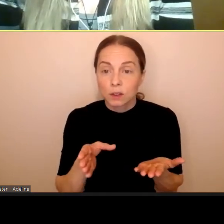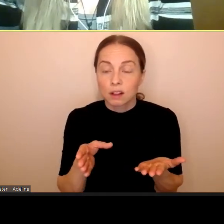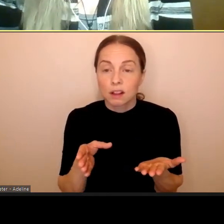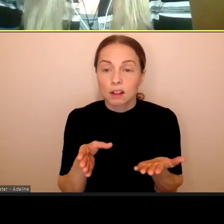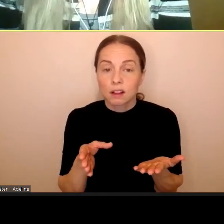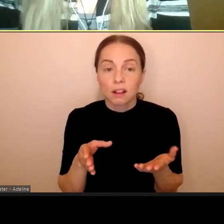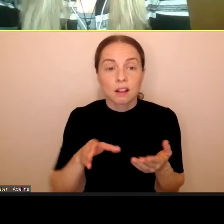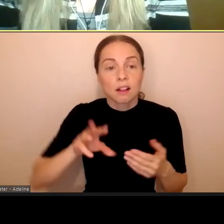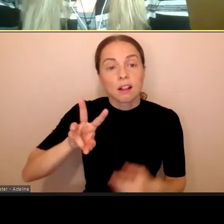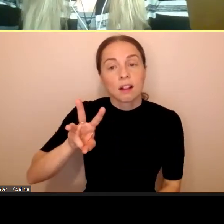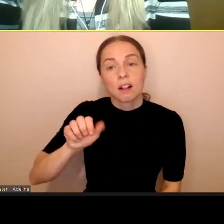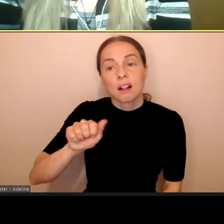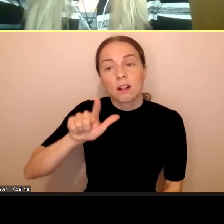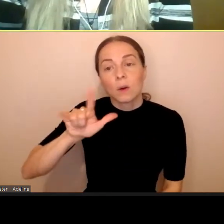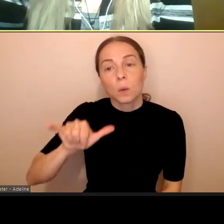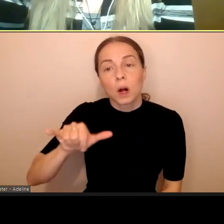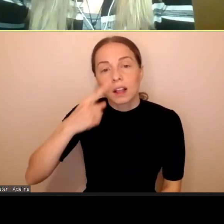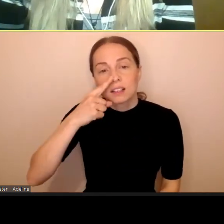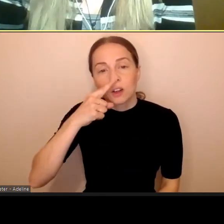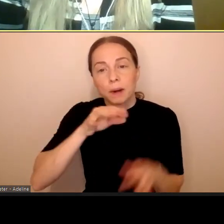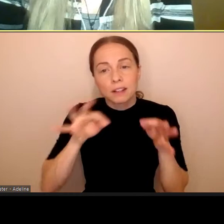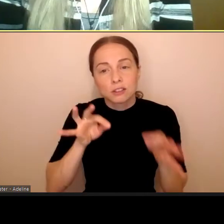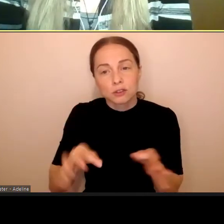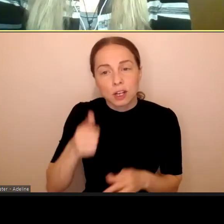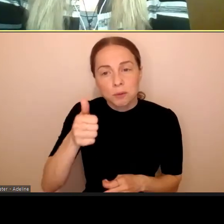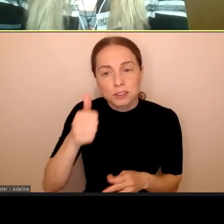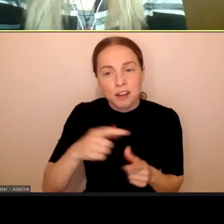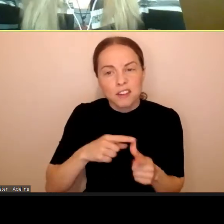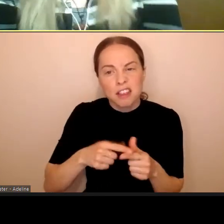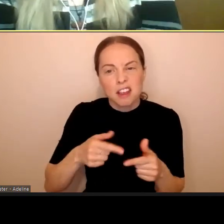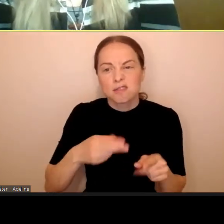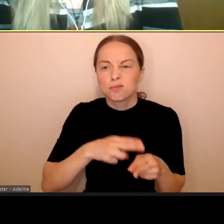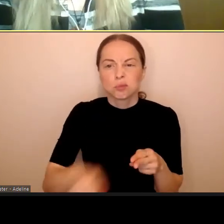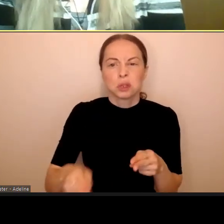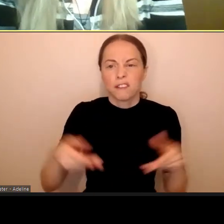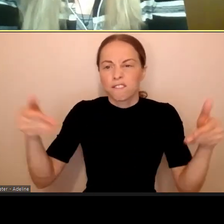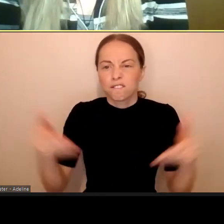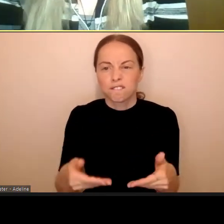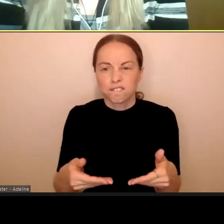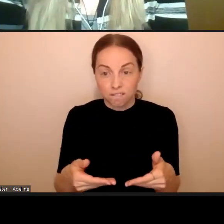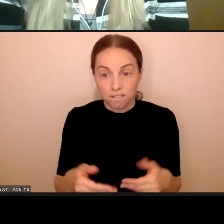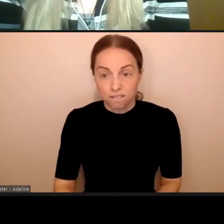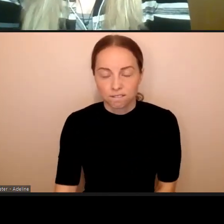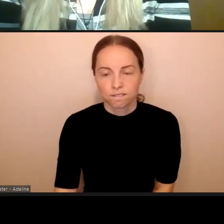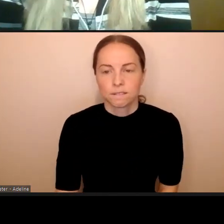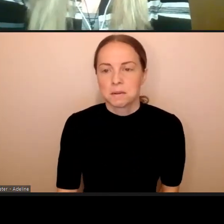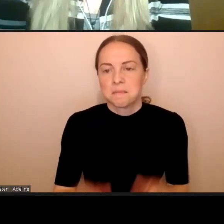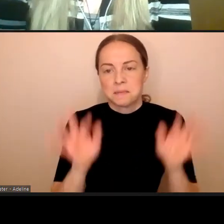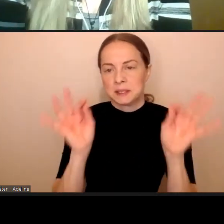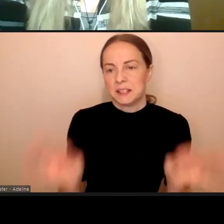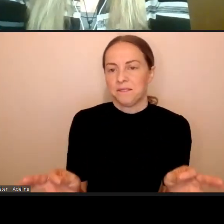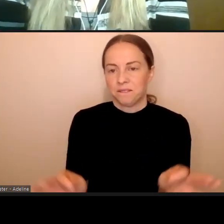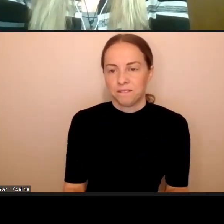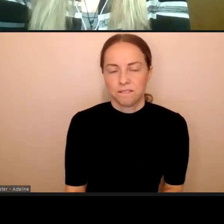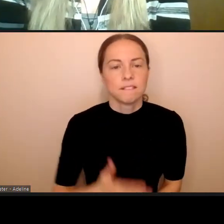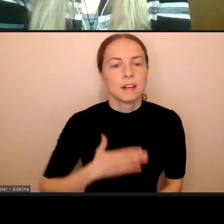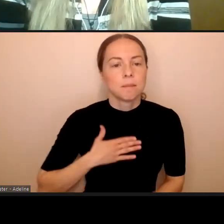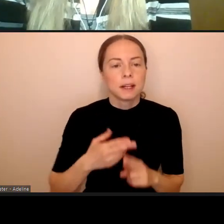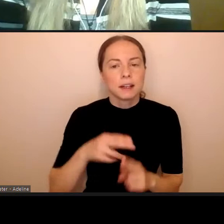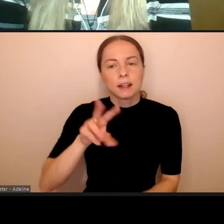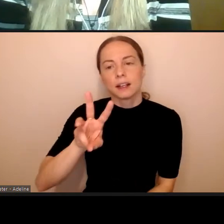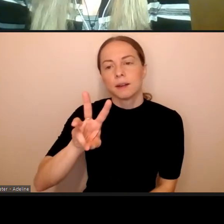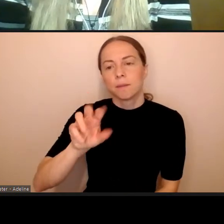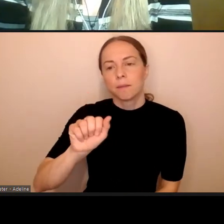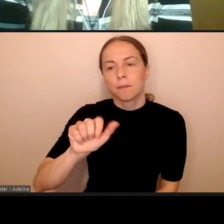Wally, would you please audio describe yourself and then give us a brief introduction? Certainly. My name is Walter